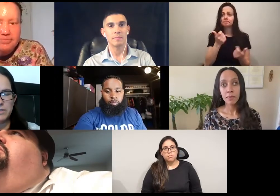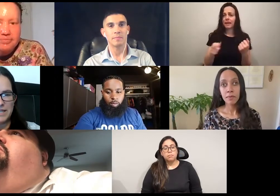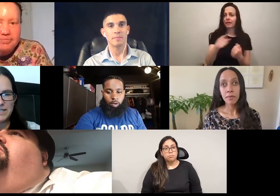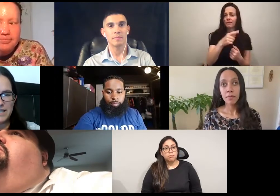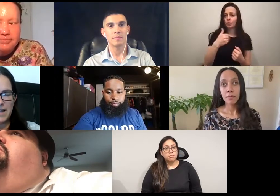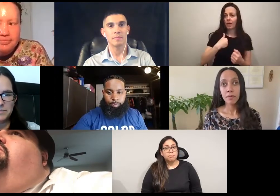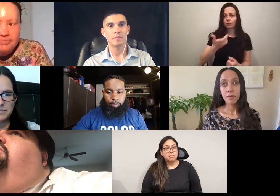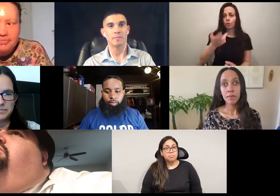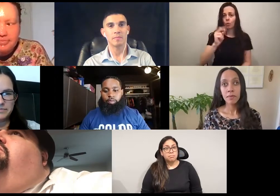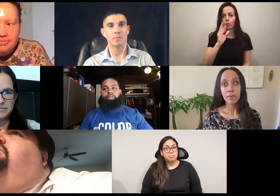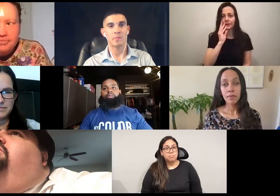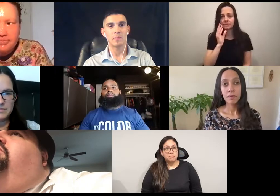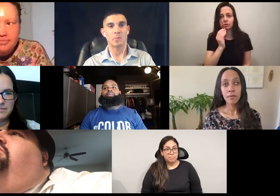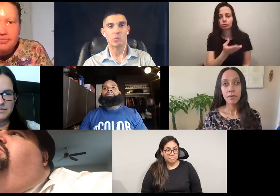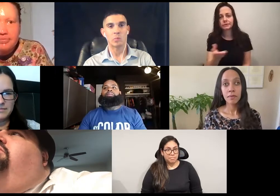of you speak to that?